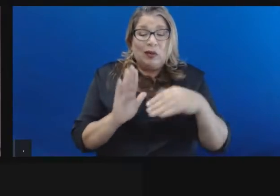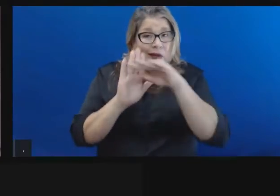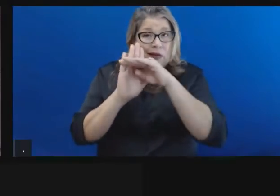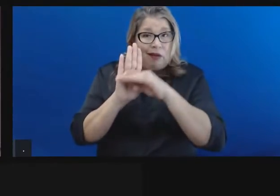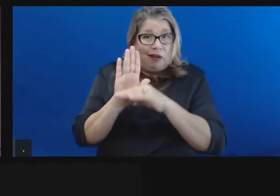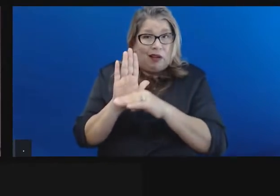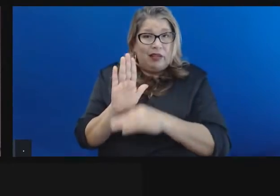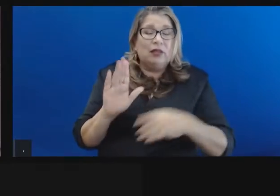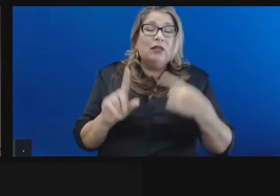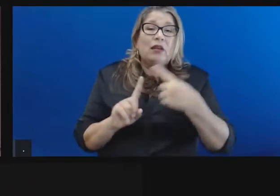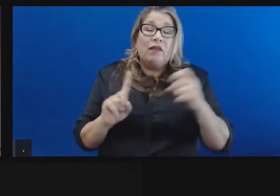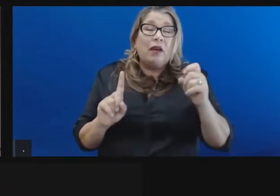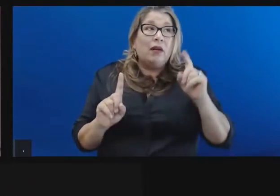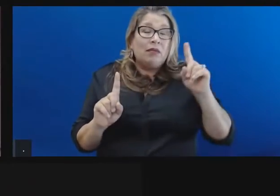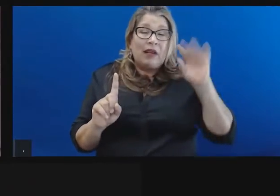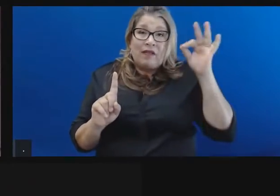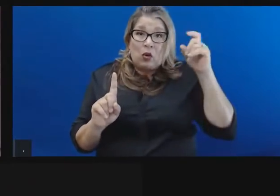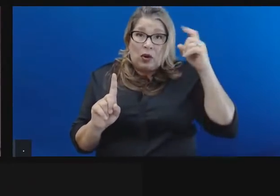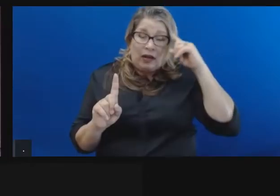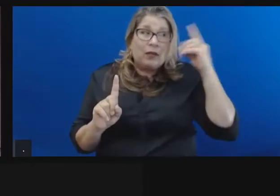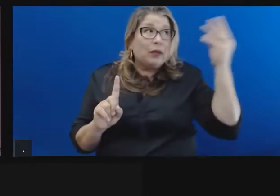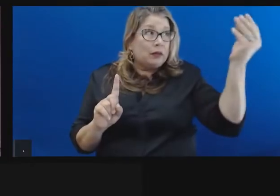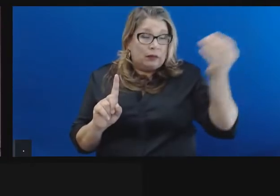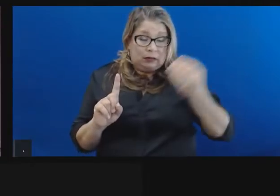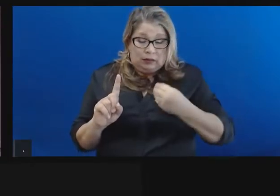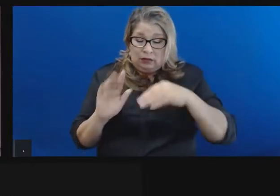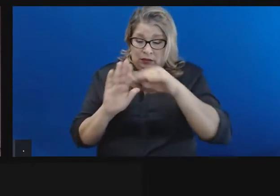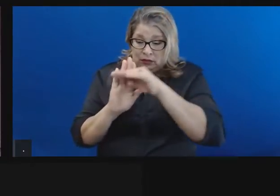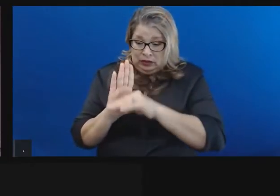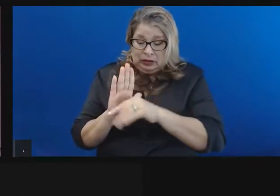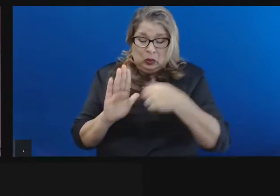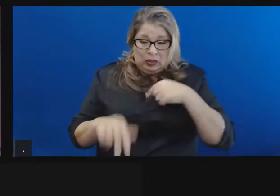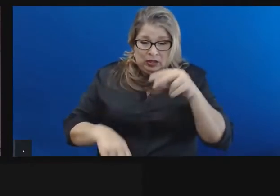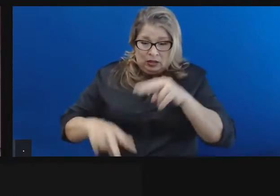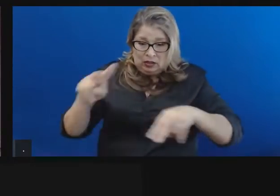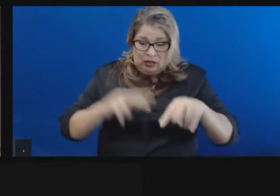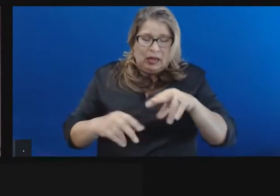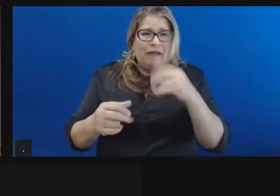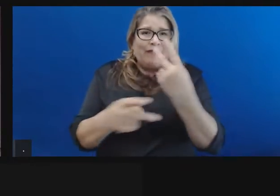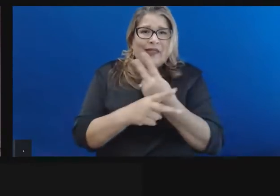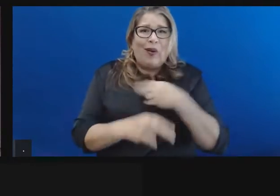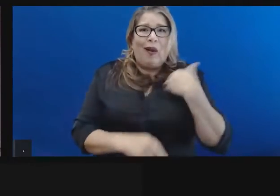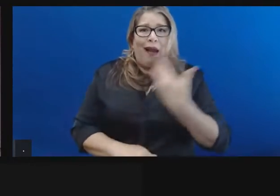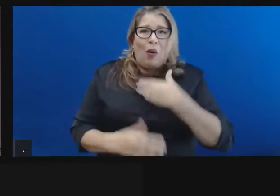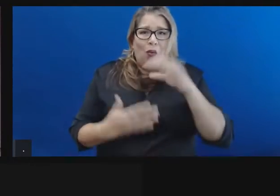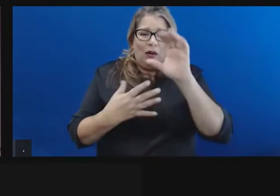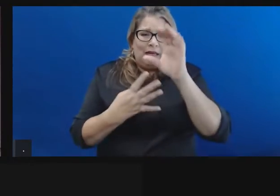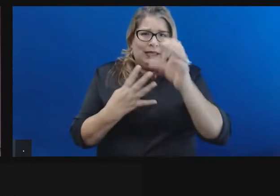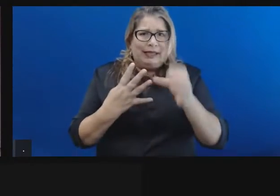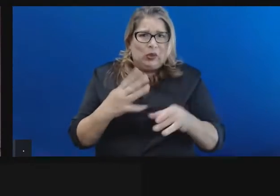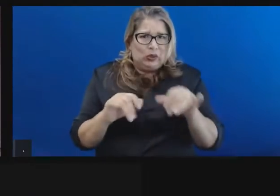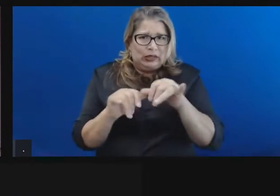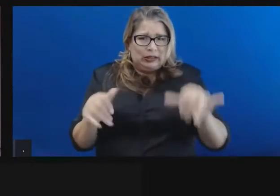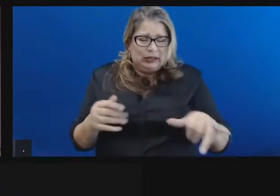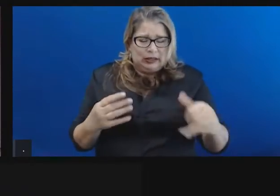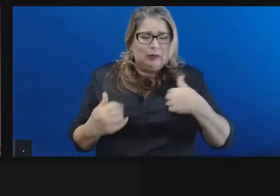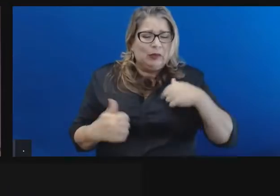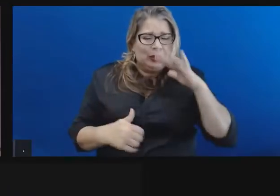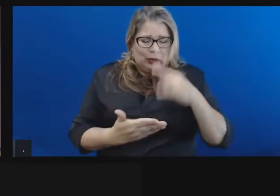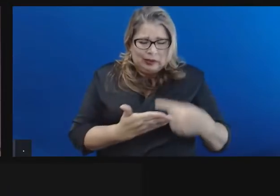so hours on how that impacts our own state tiering system. Those will be put out by our various